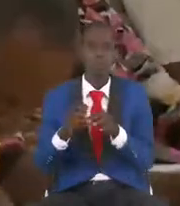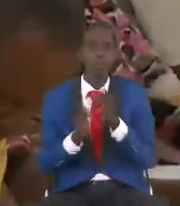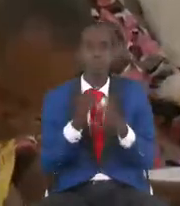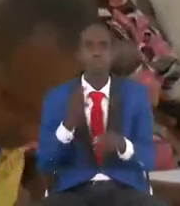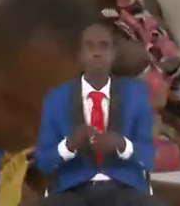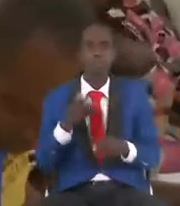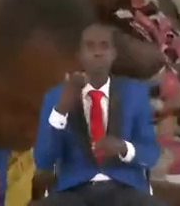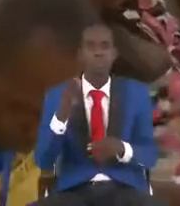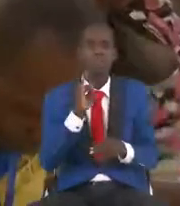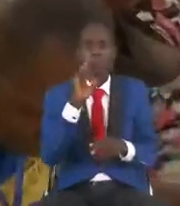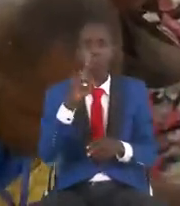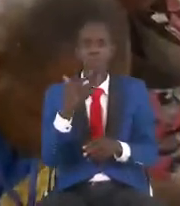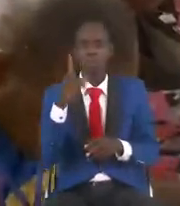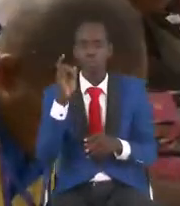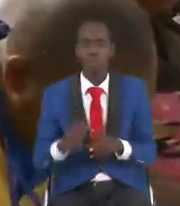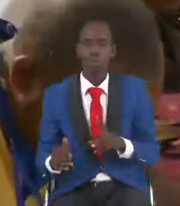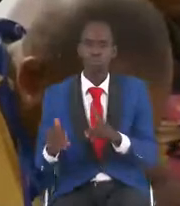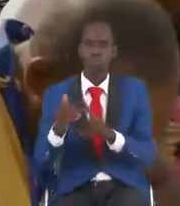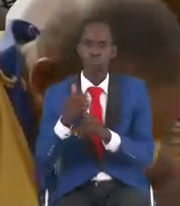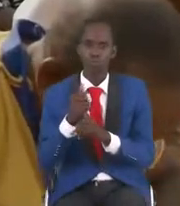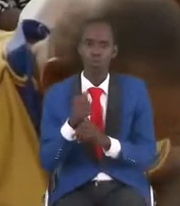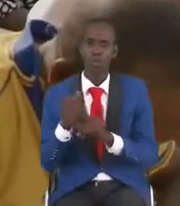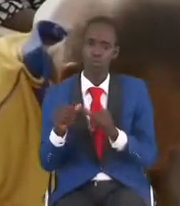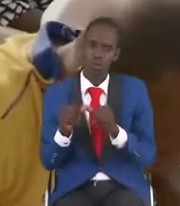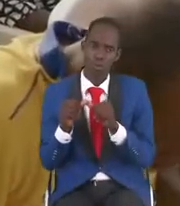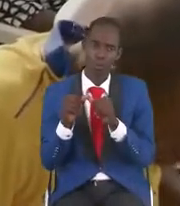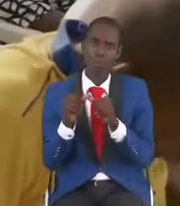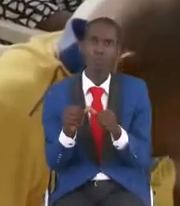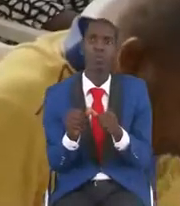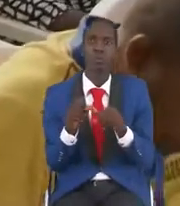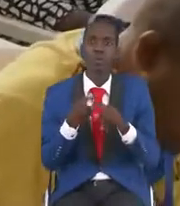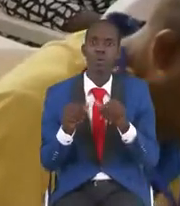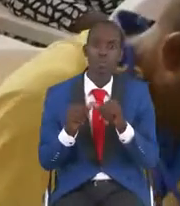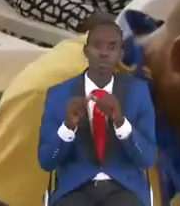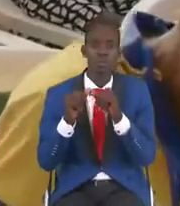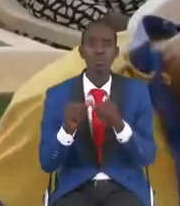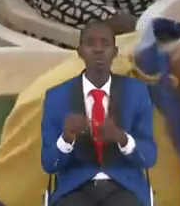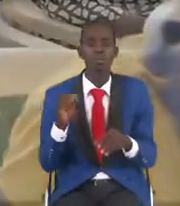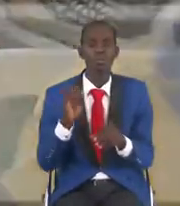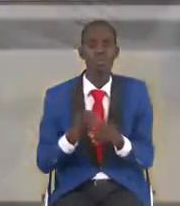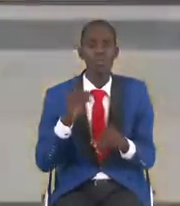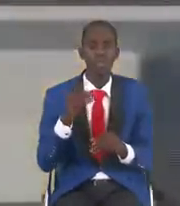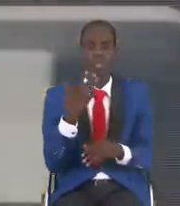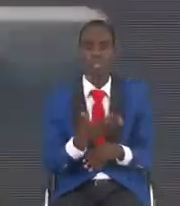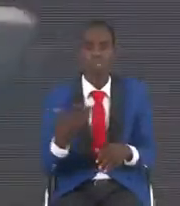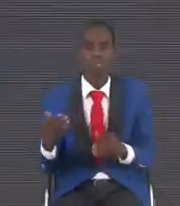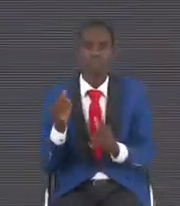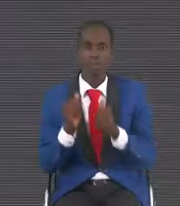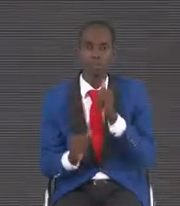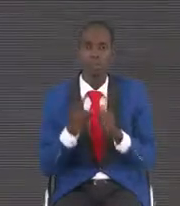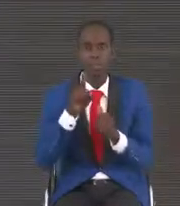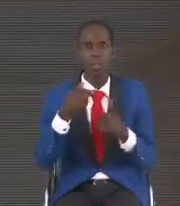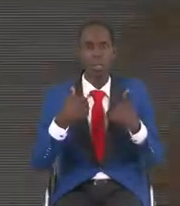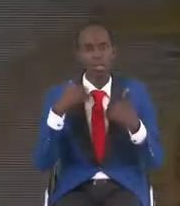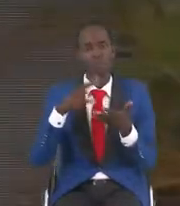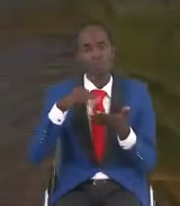must hold on in your life. Continue, but continue thou in the things which thou hast learned